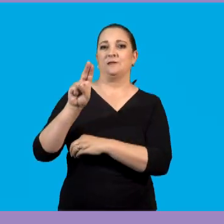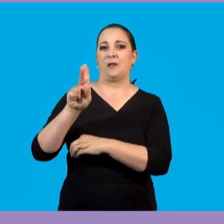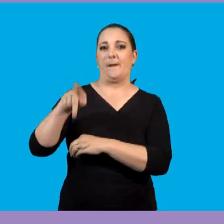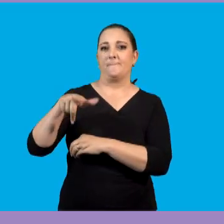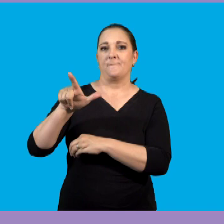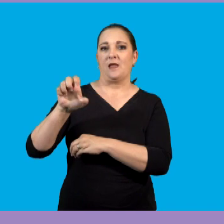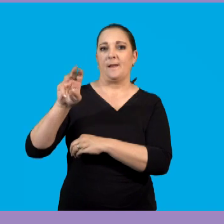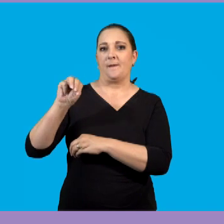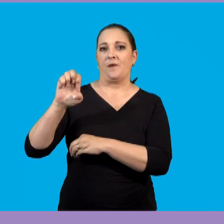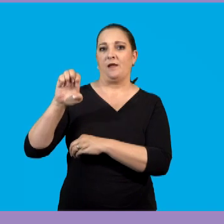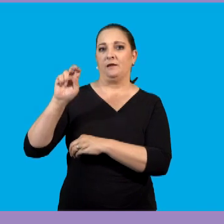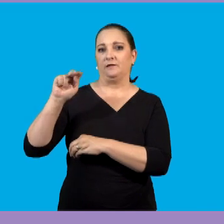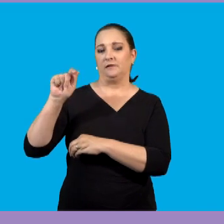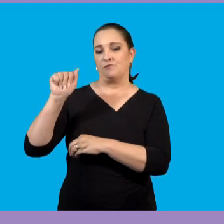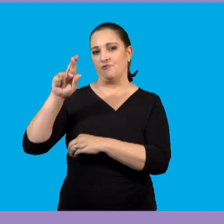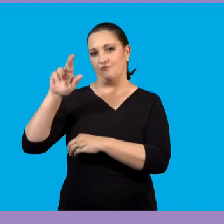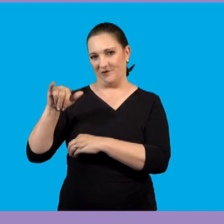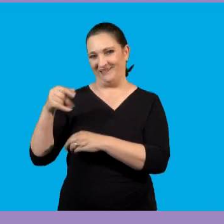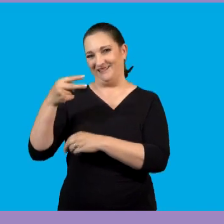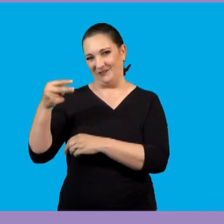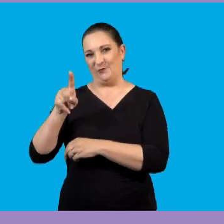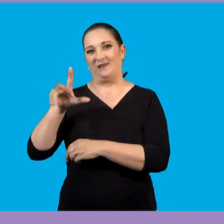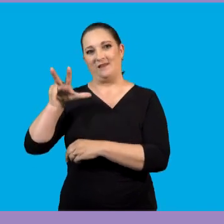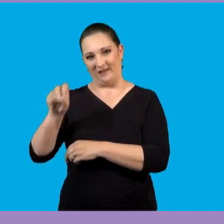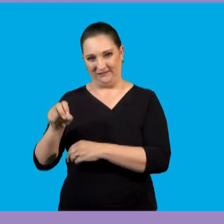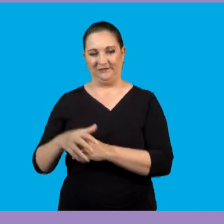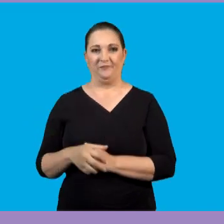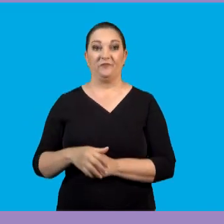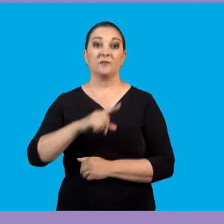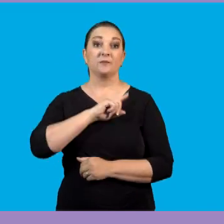So 90 degrees plus 25 degrees, that gives us